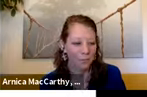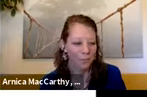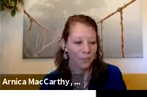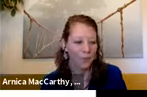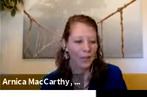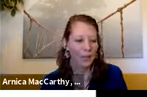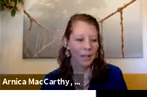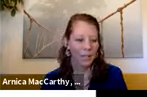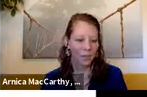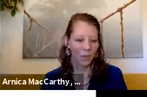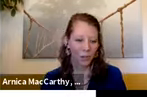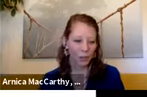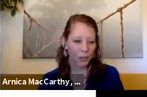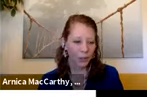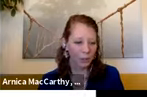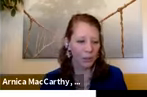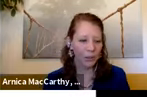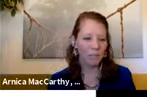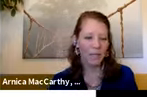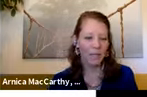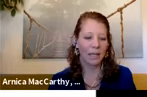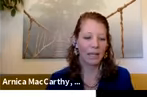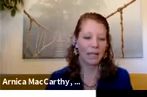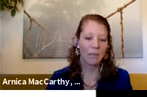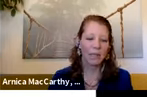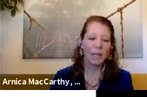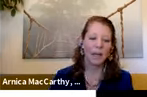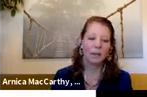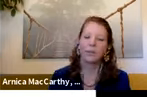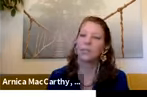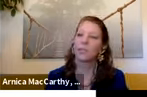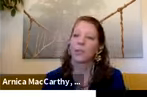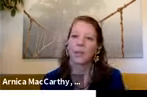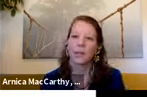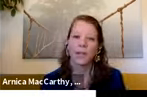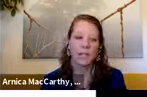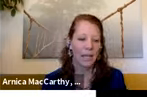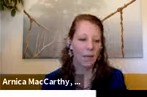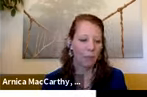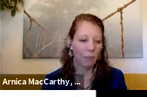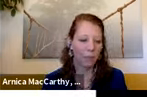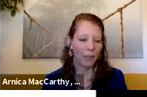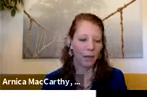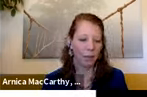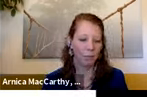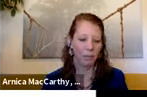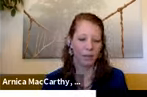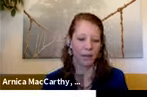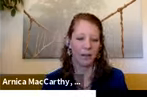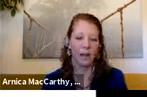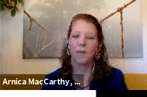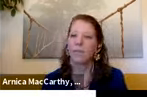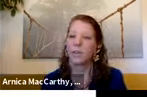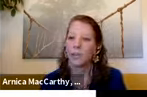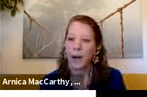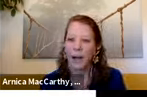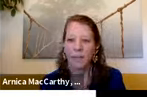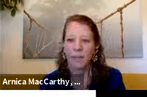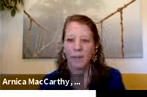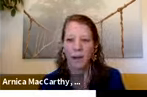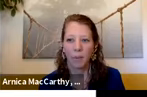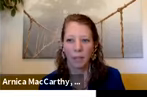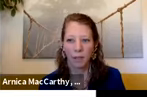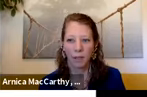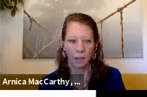life. This virtual community meeting is being held during the 30-day public comment period for the